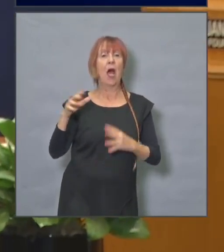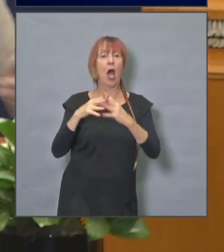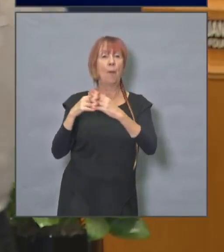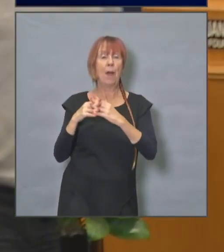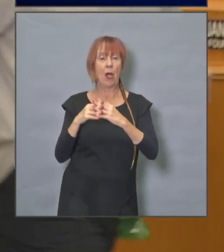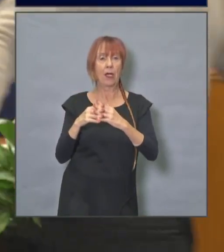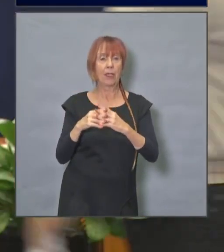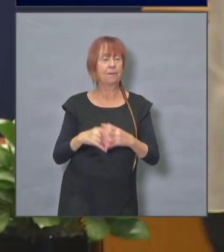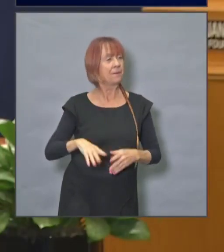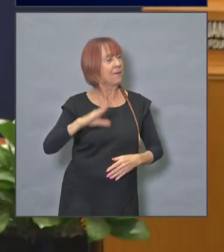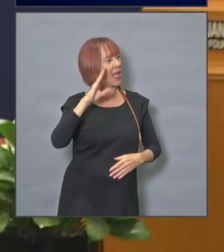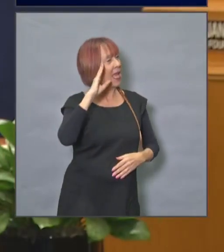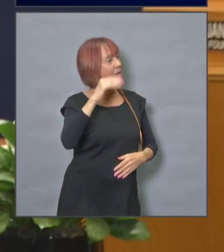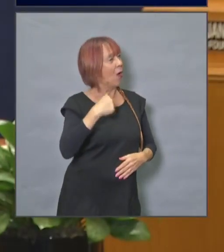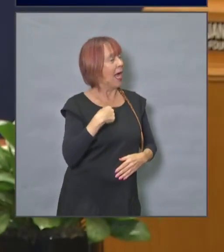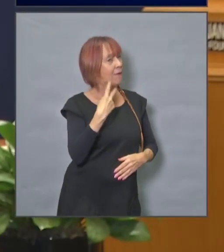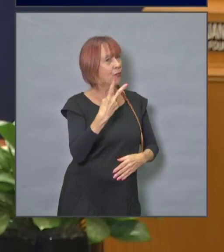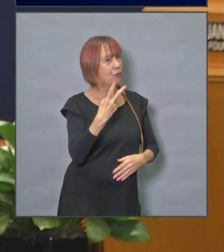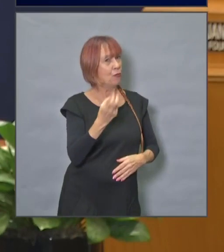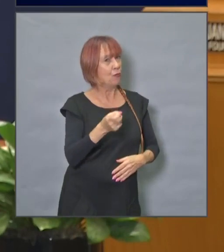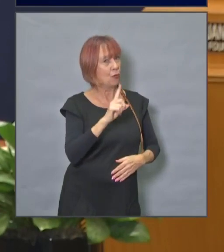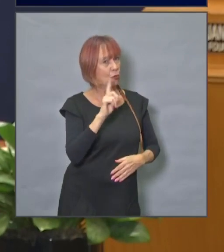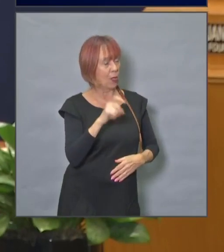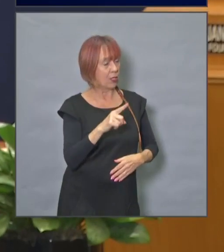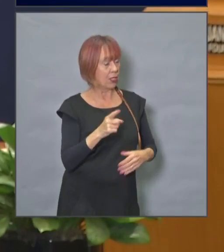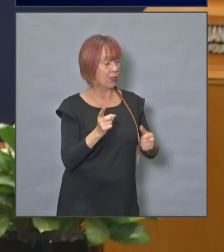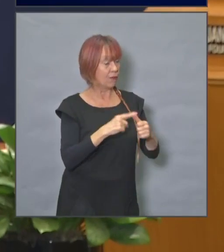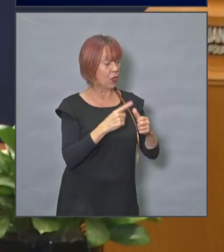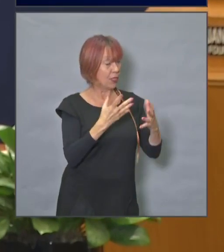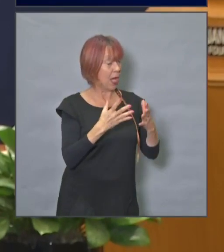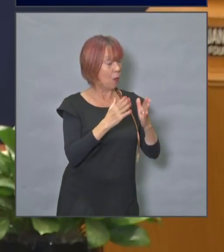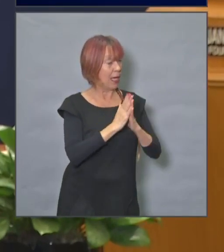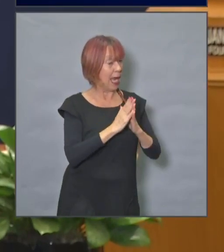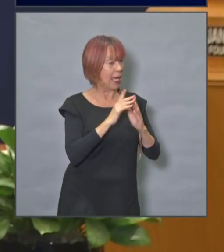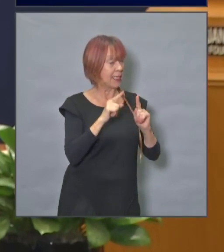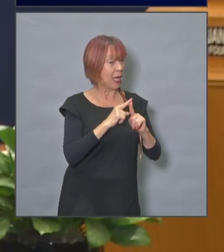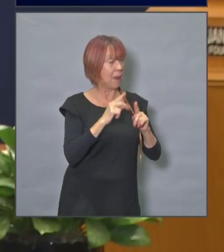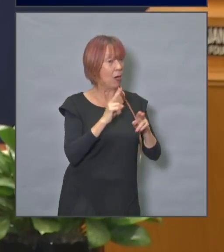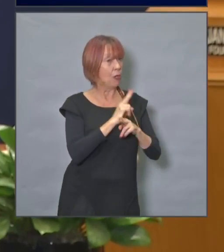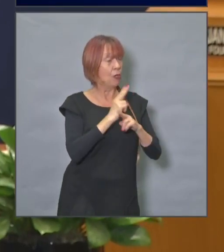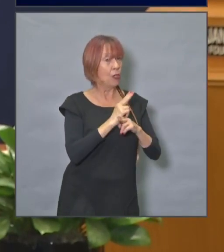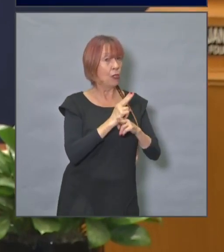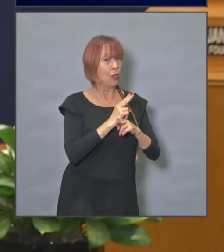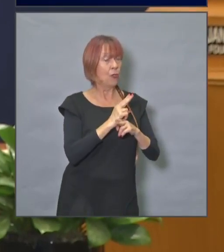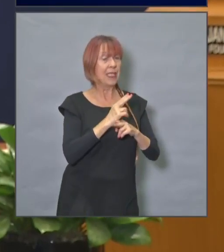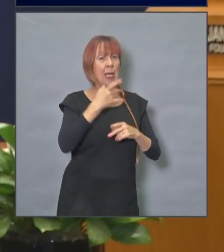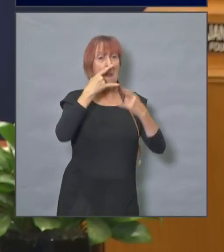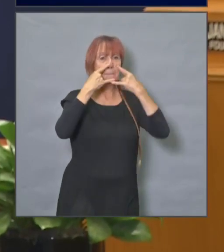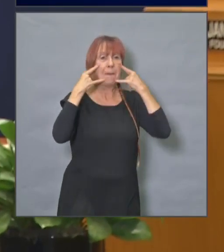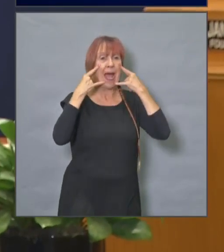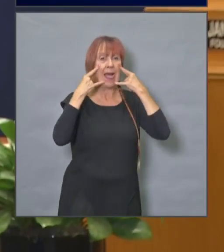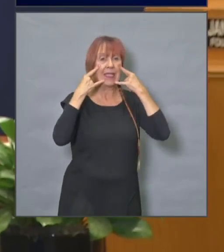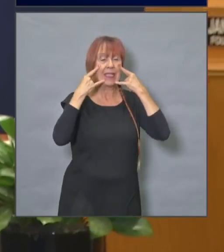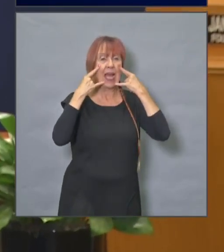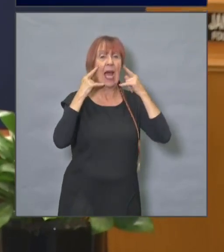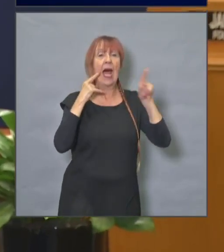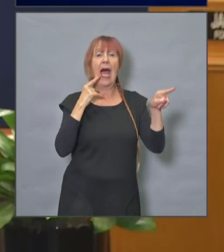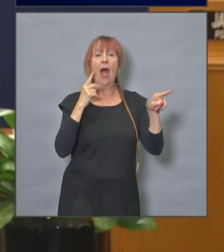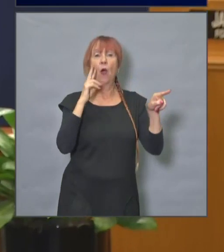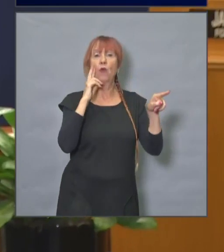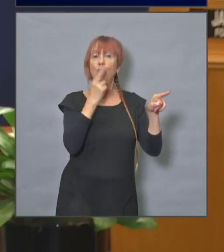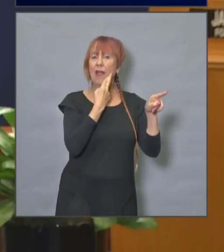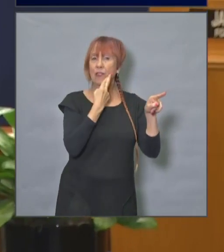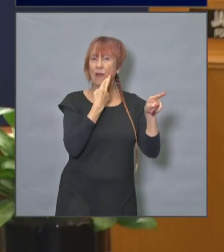two questions for you, Dr. Ferrer. First, I wanted to ask about the use of masks in restaurants. Can you please clarify